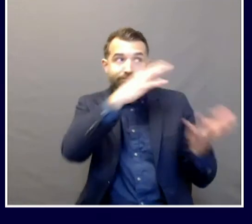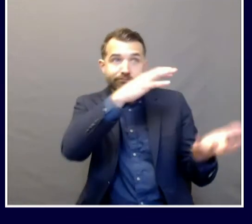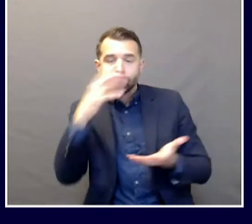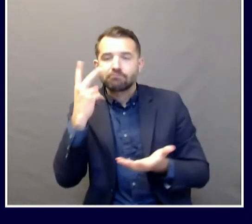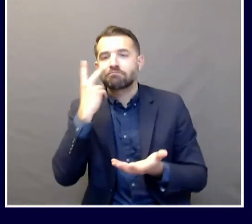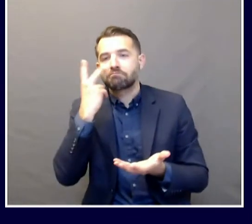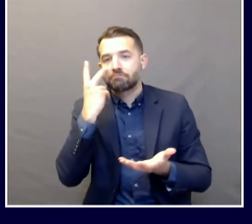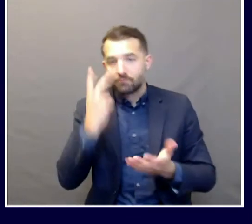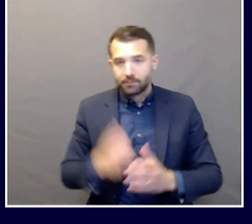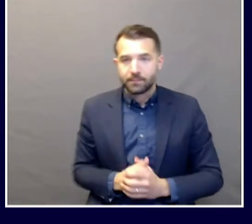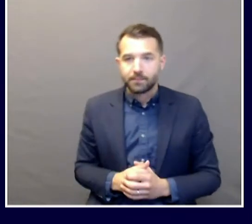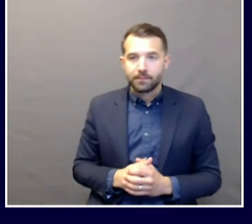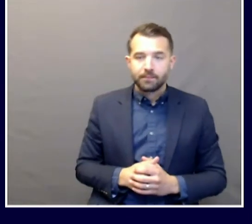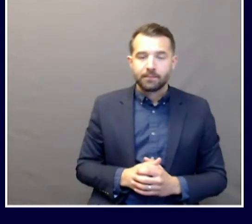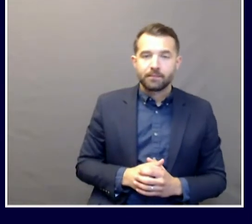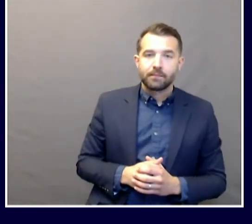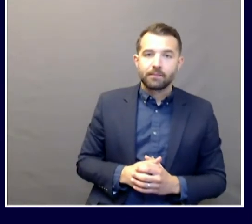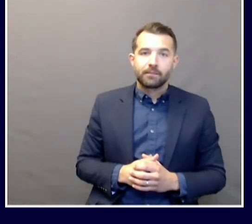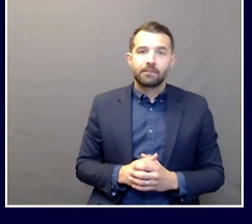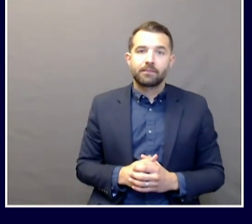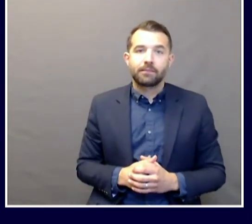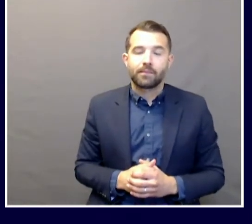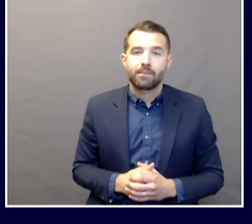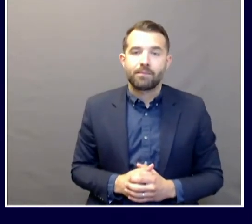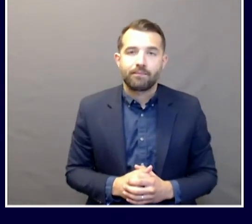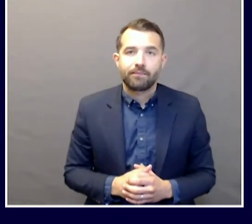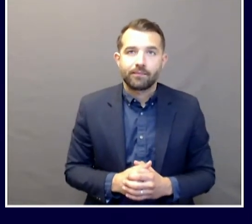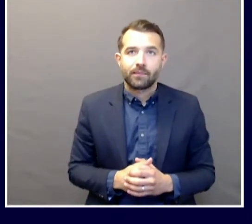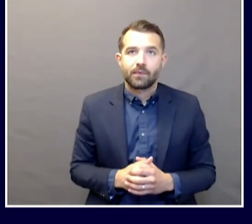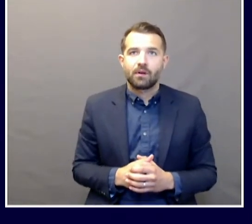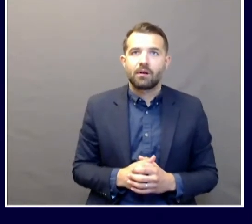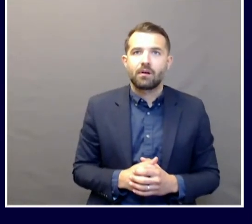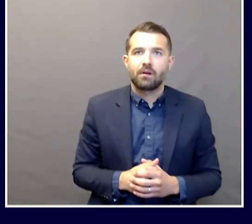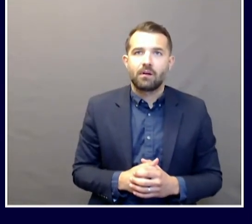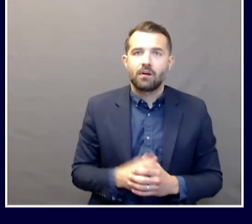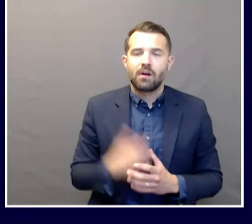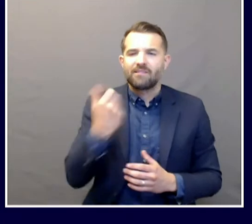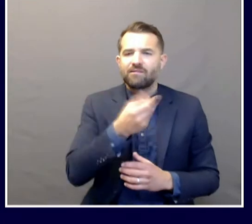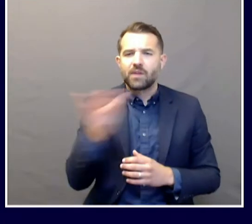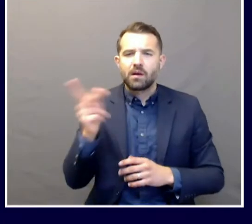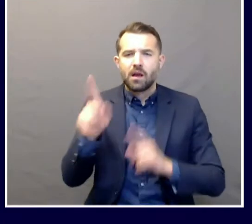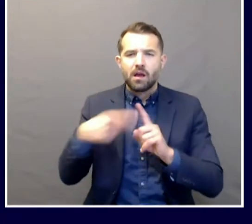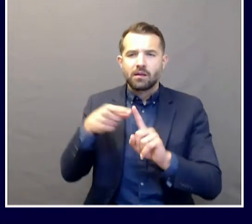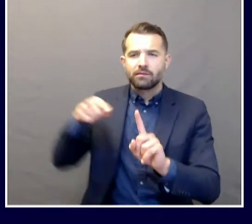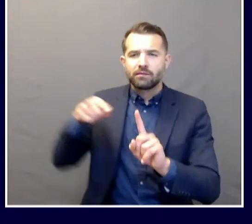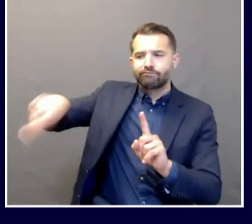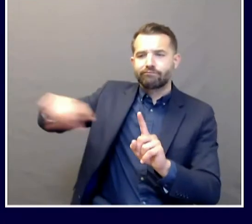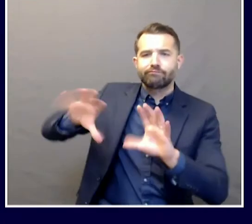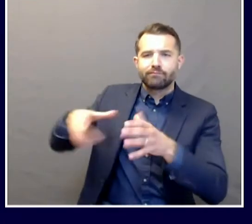about vaccine hesitancy. I've heard from some people who are worried about